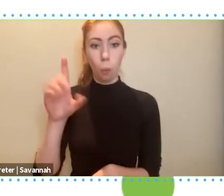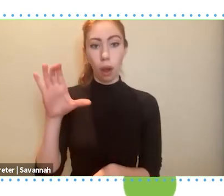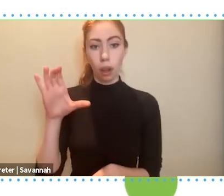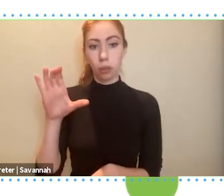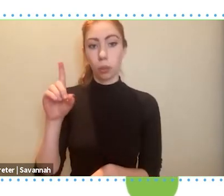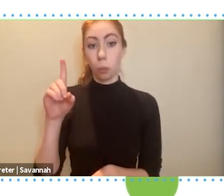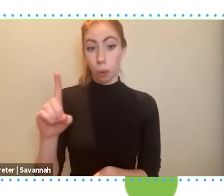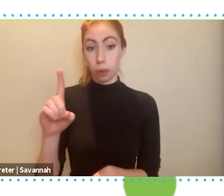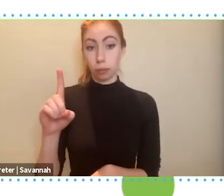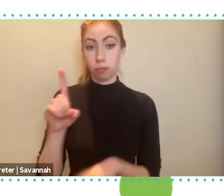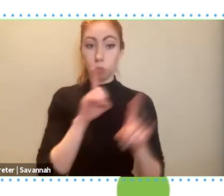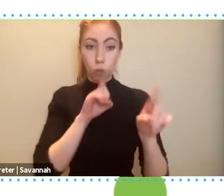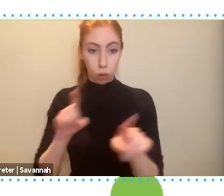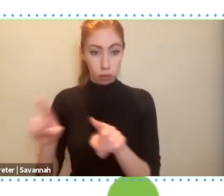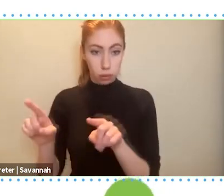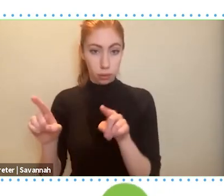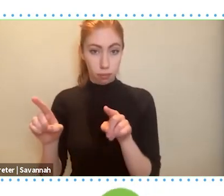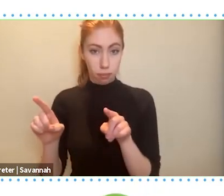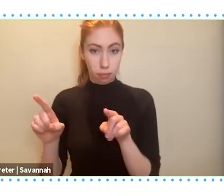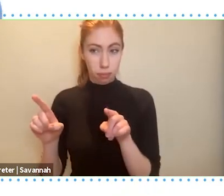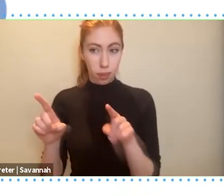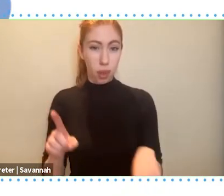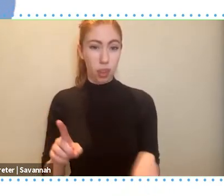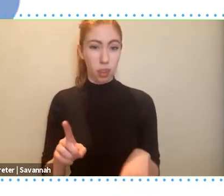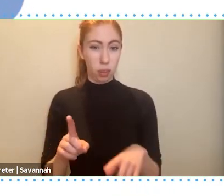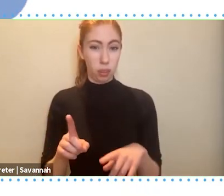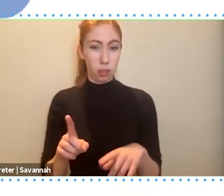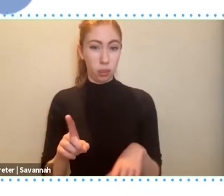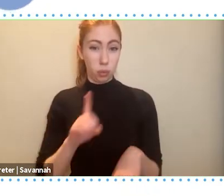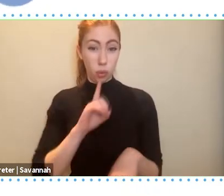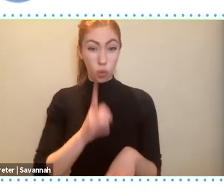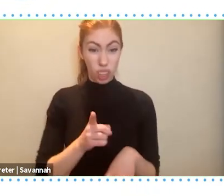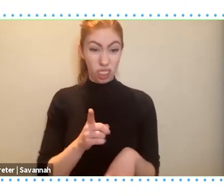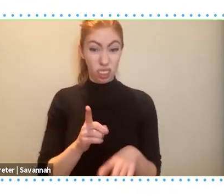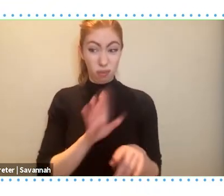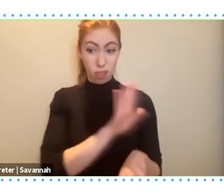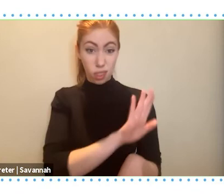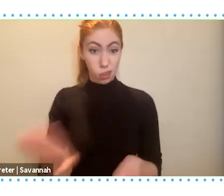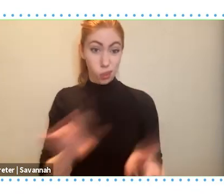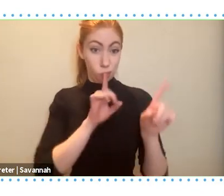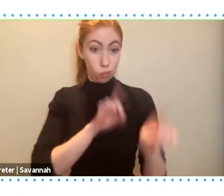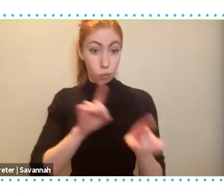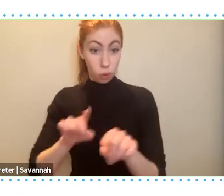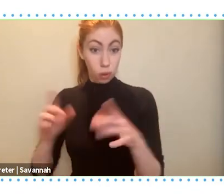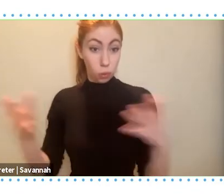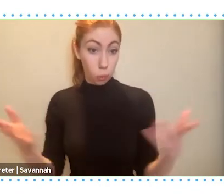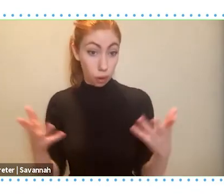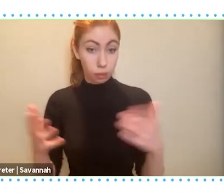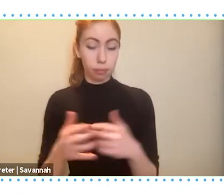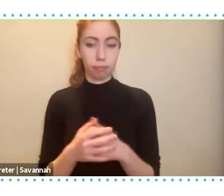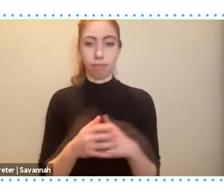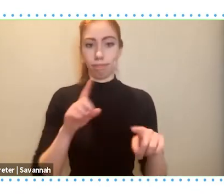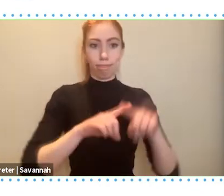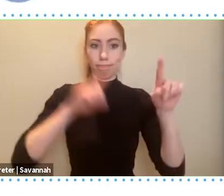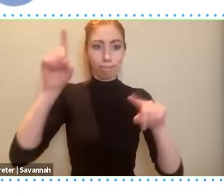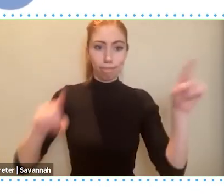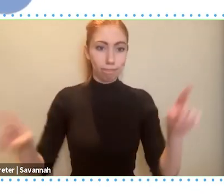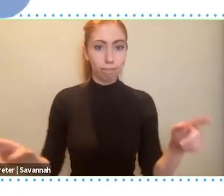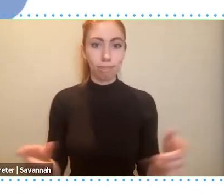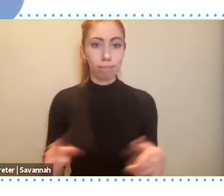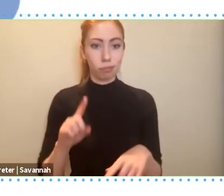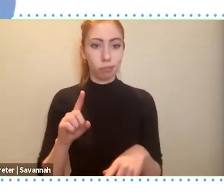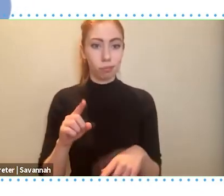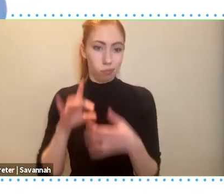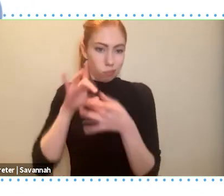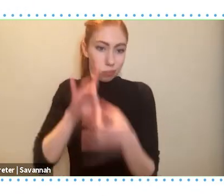of organization. Because if you had a size of organization where you've got an ED, AD, and then